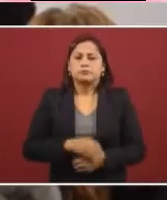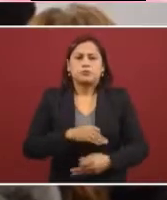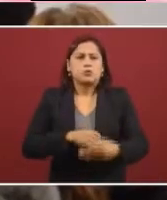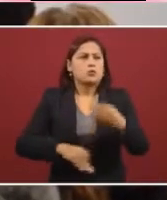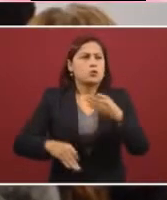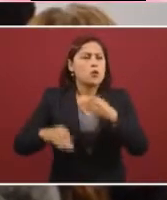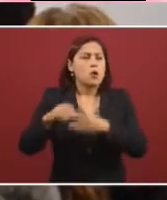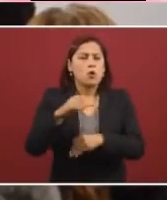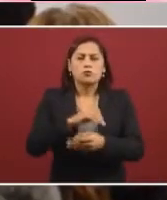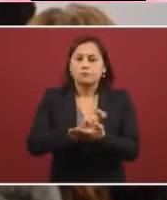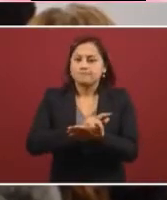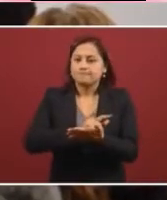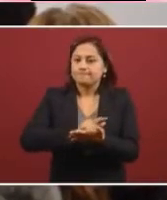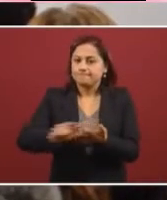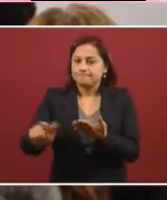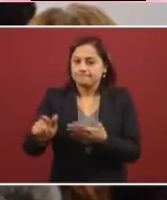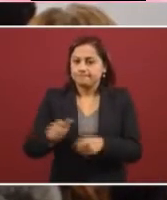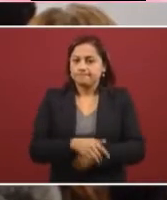in everything,